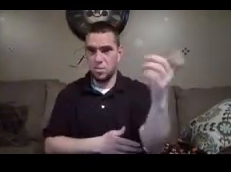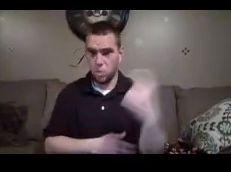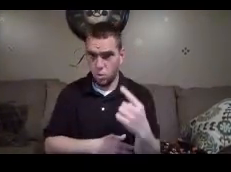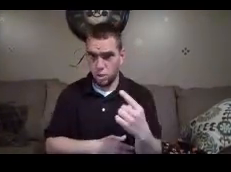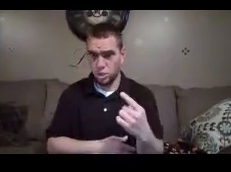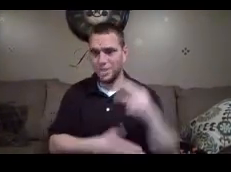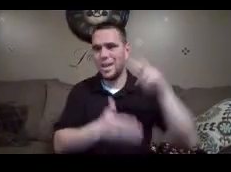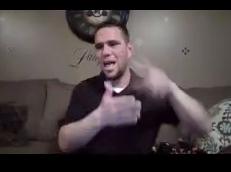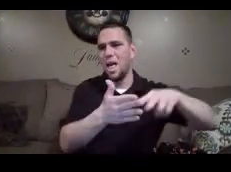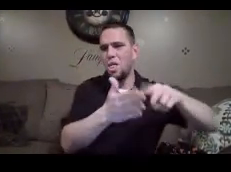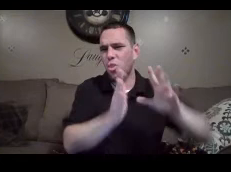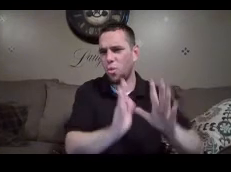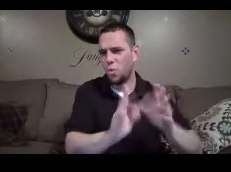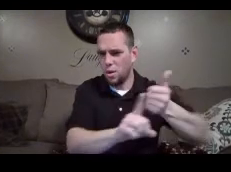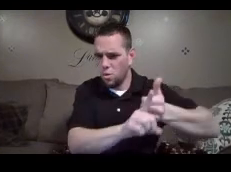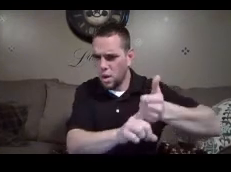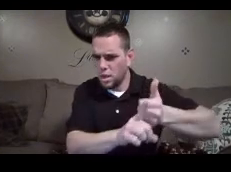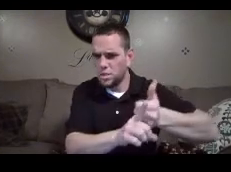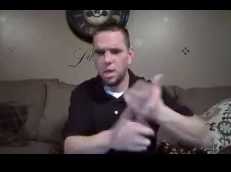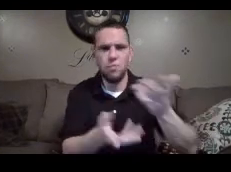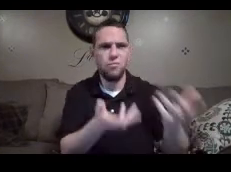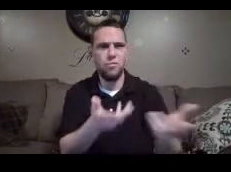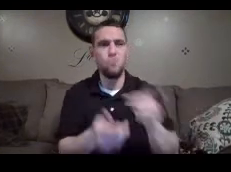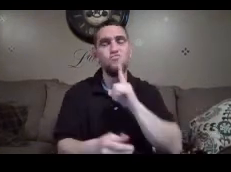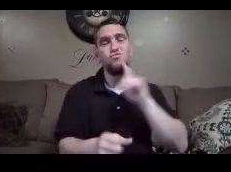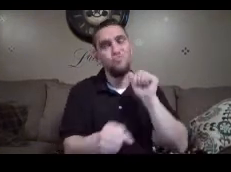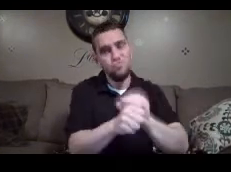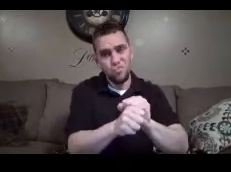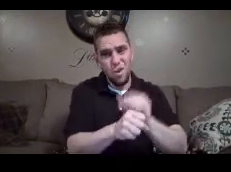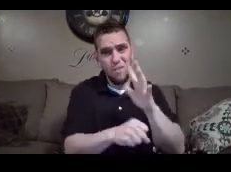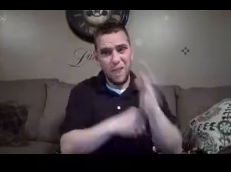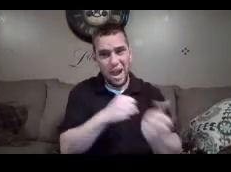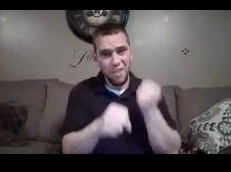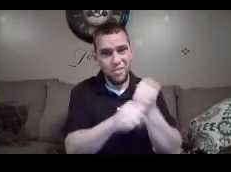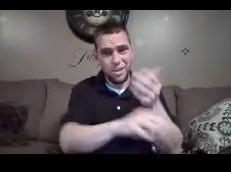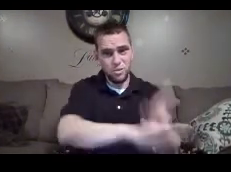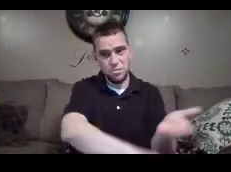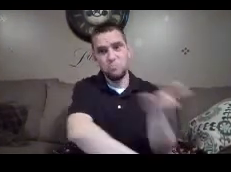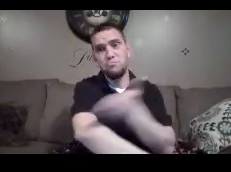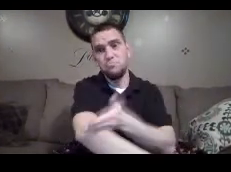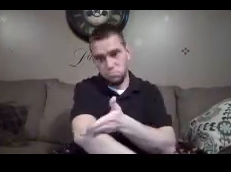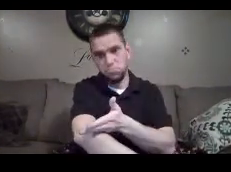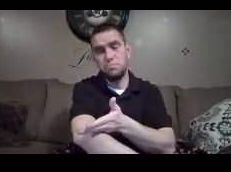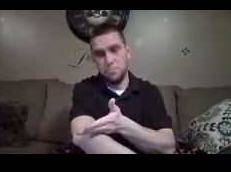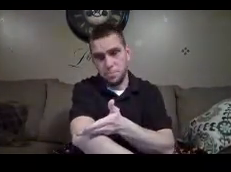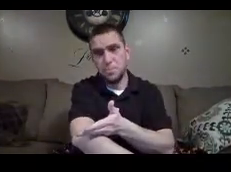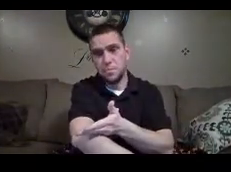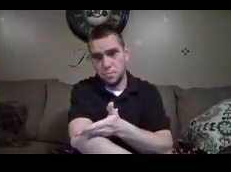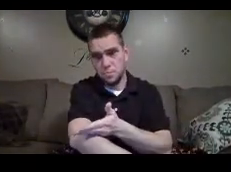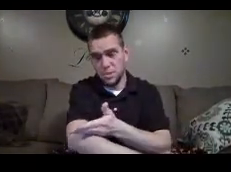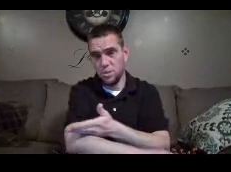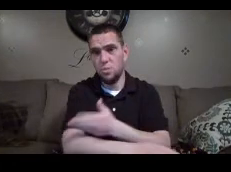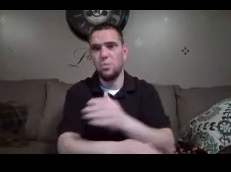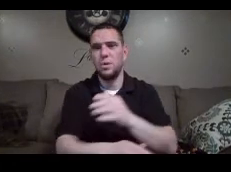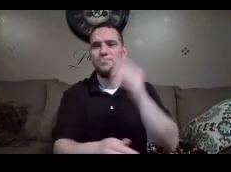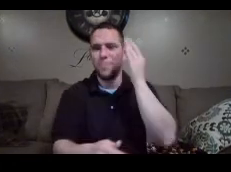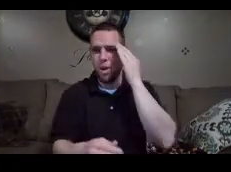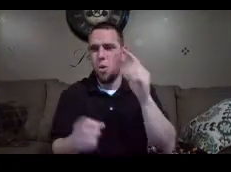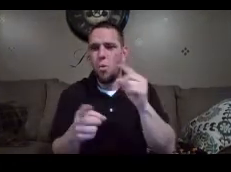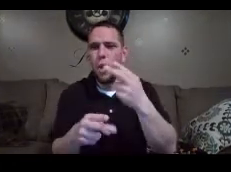really have had some great advancements in the last 5 years even. So some of the big names are JAWS, which was what